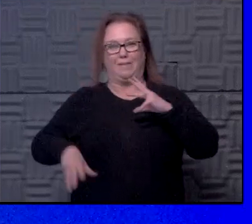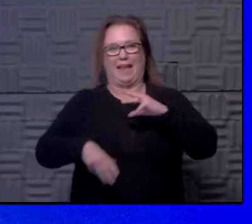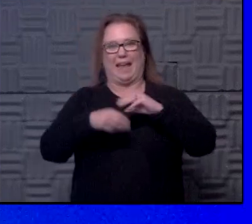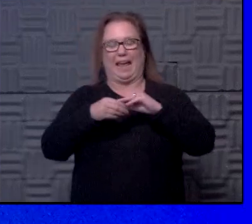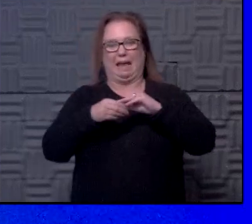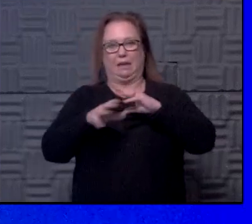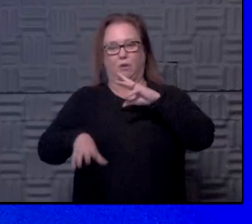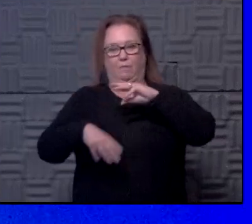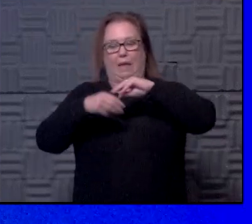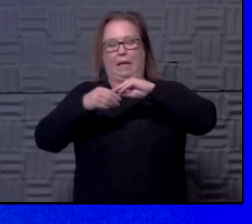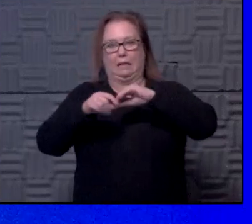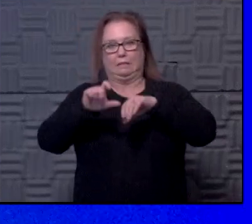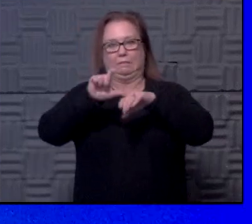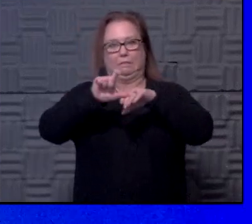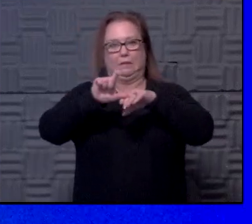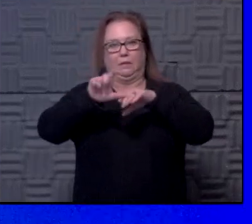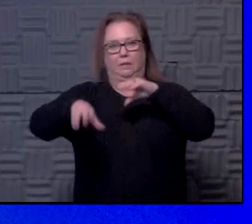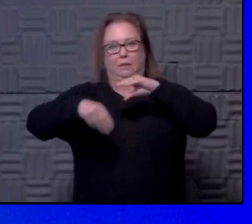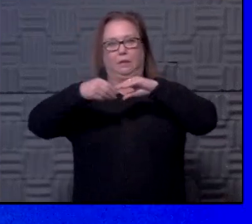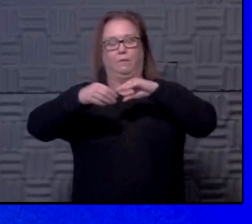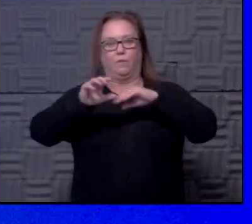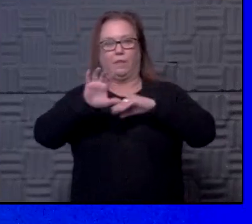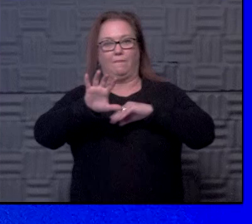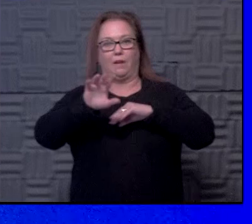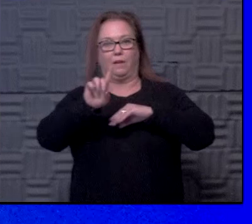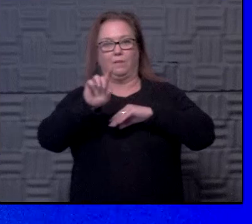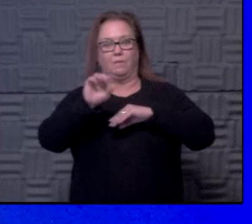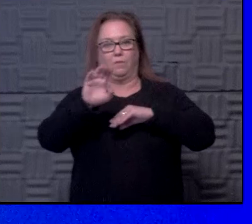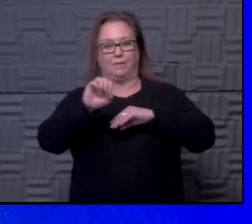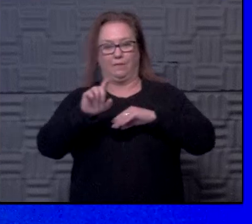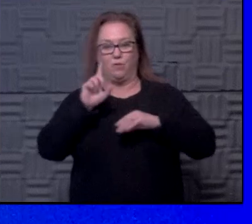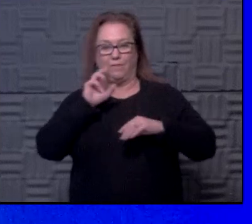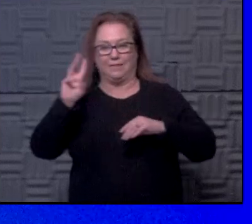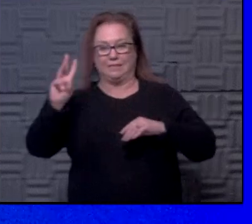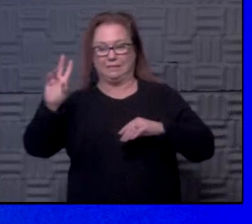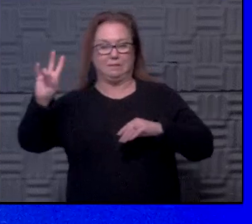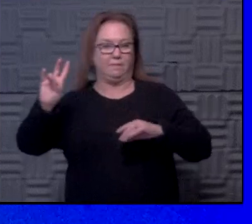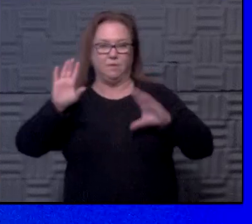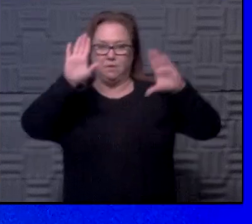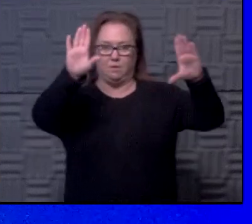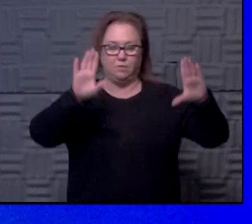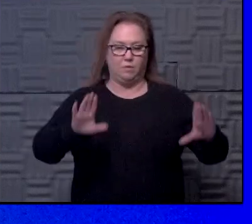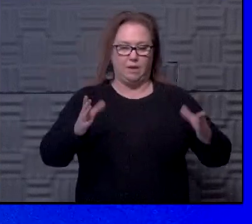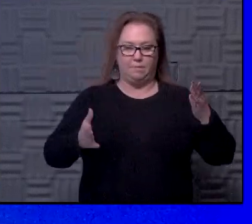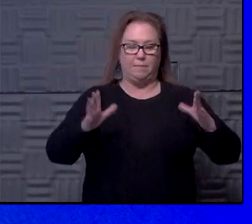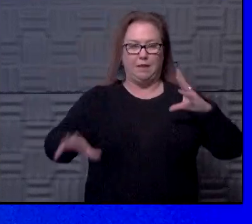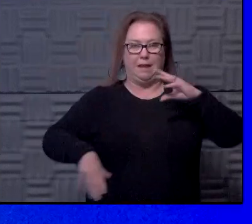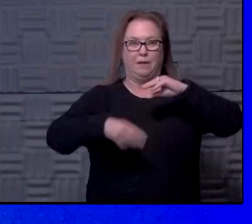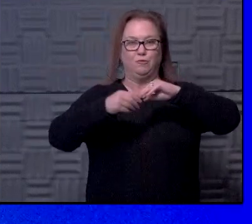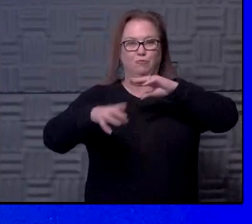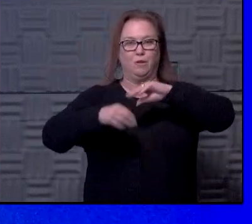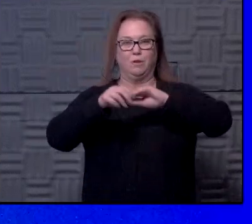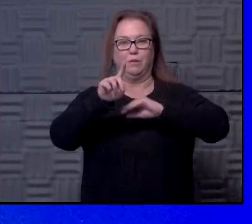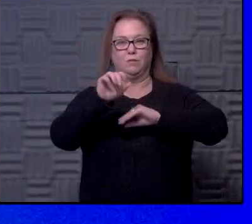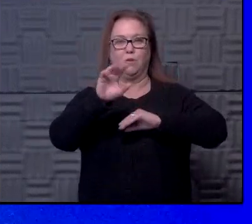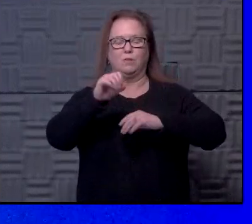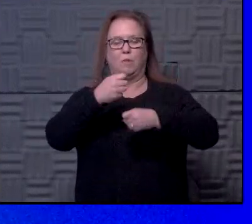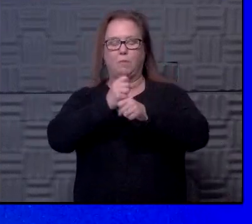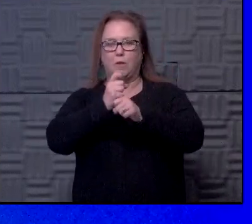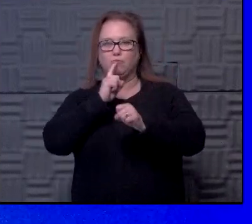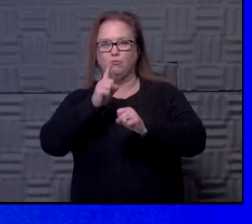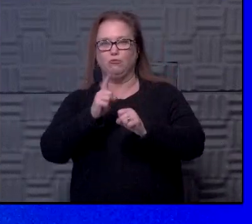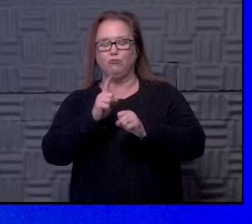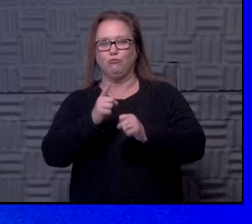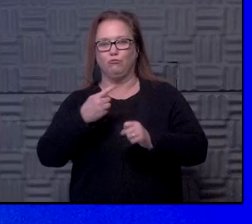some volume to that vial to get those 5 doses, and you have 6 or 7, that's great. That may give you extra doses, but we need to make sure